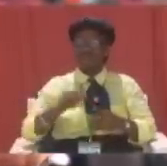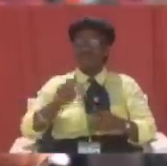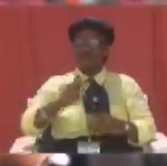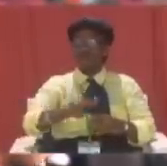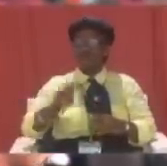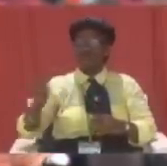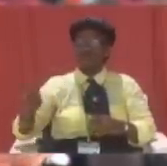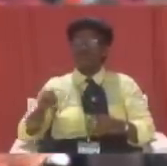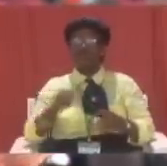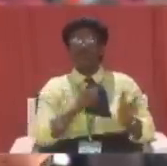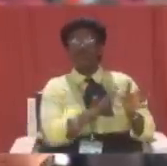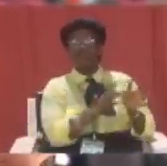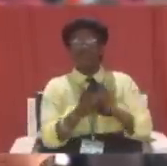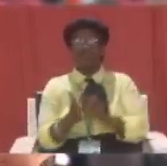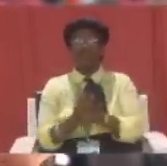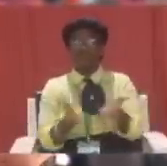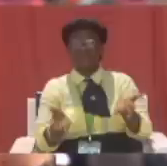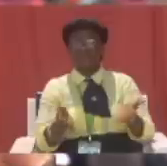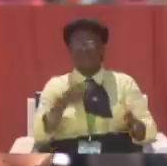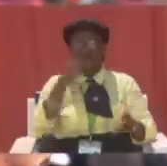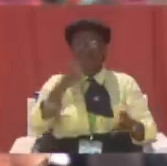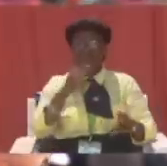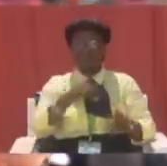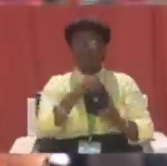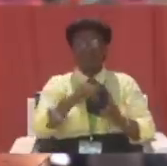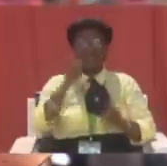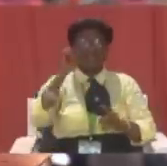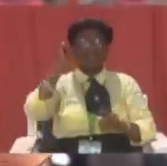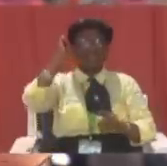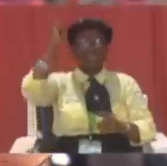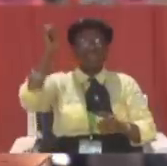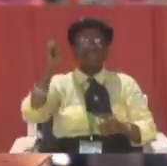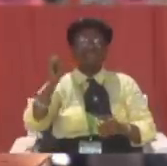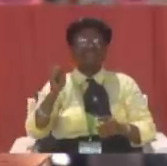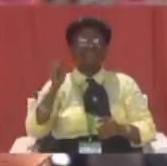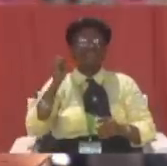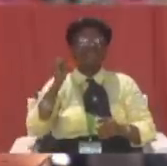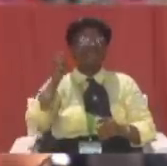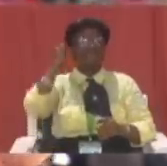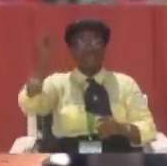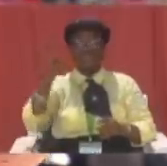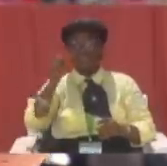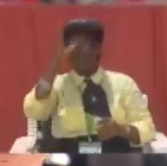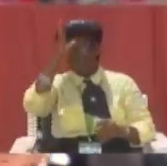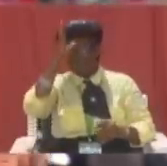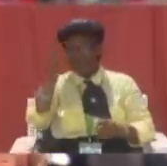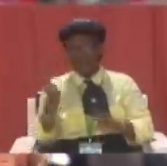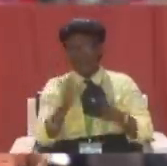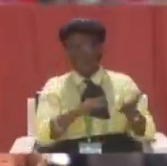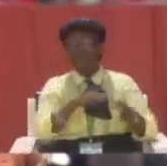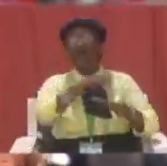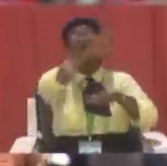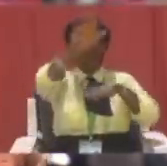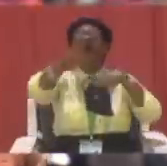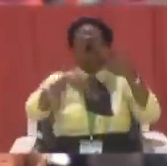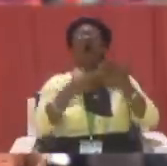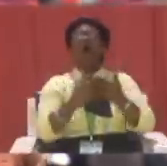the Bible says, when his father died, all his brothers